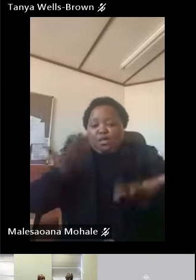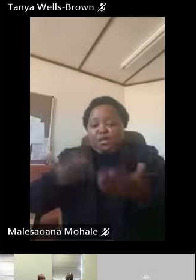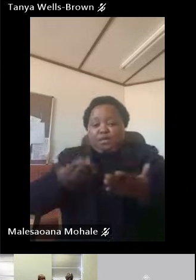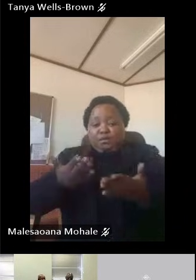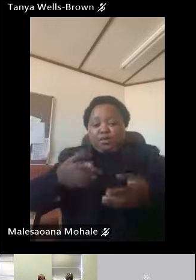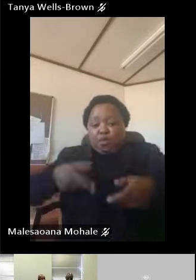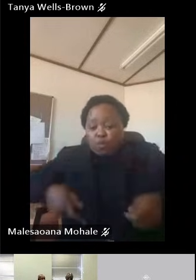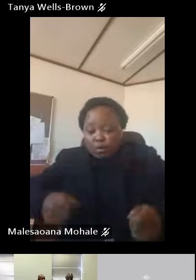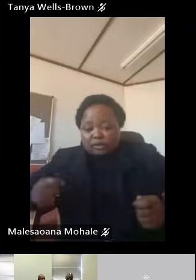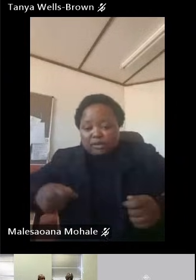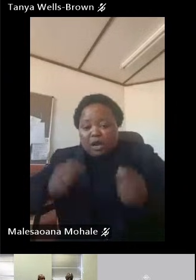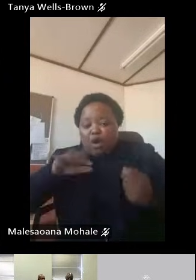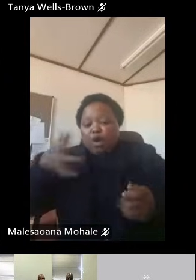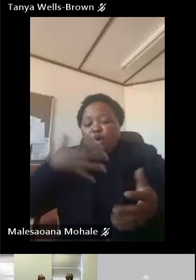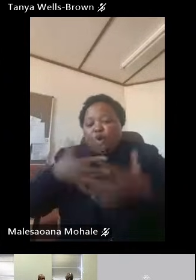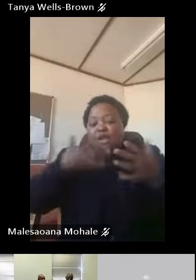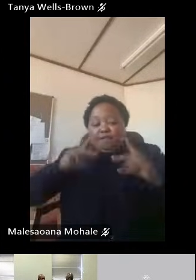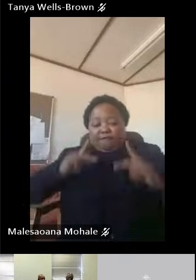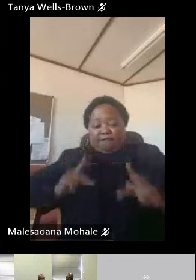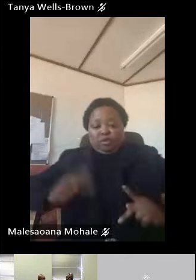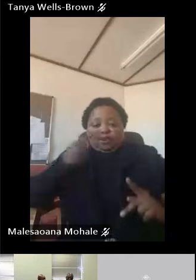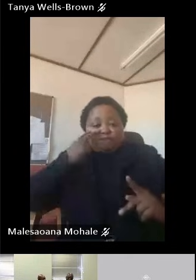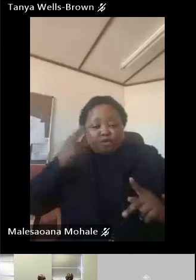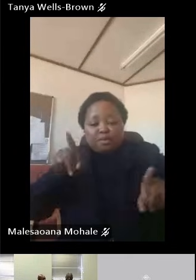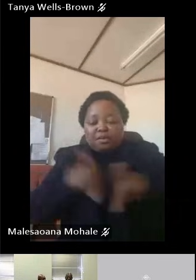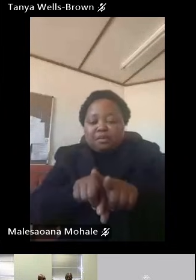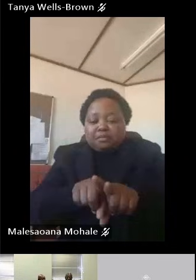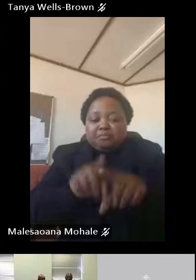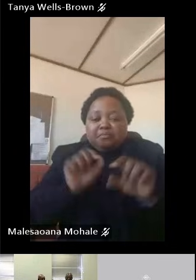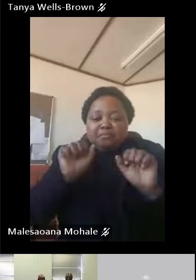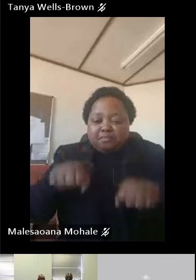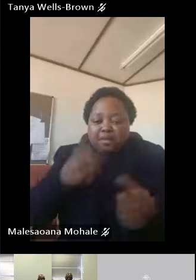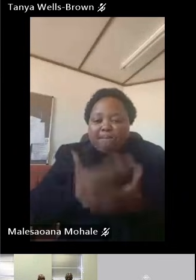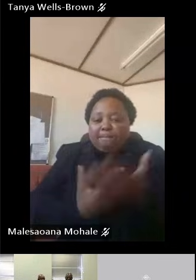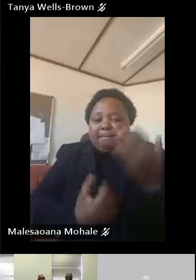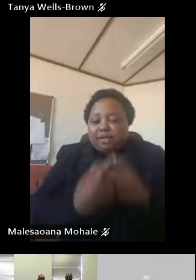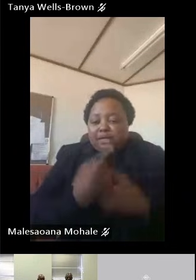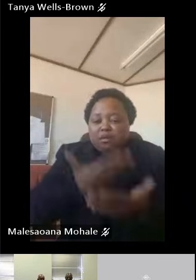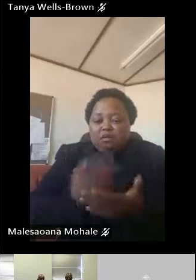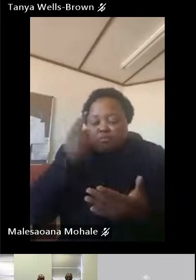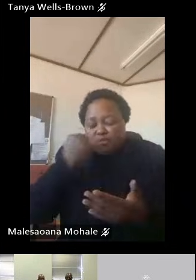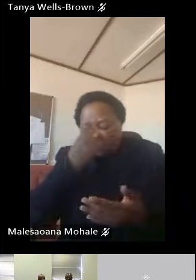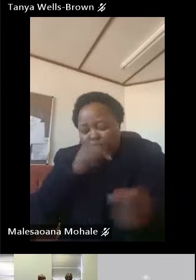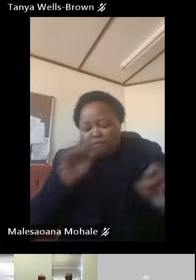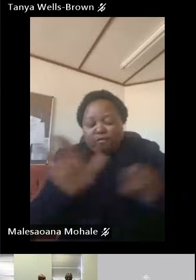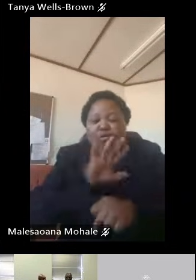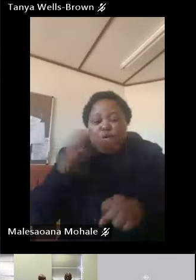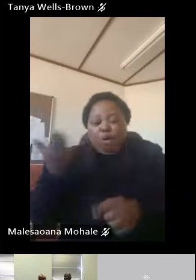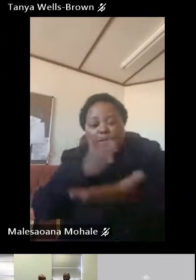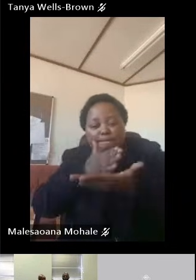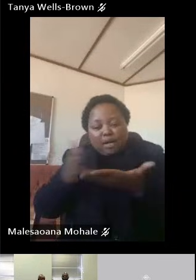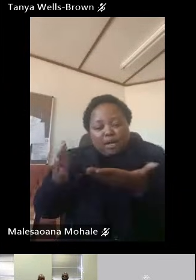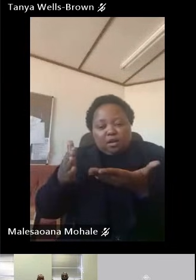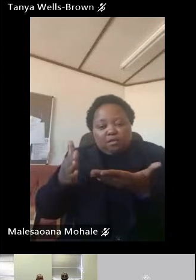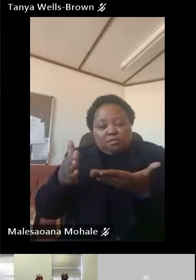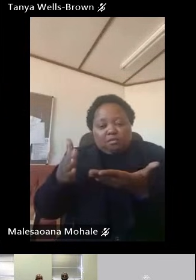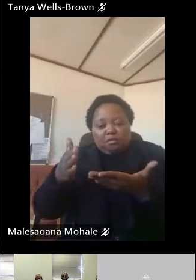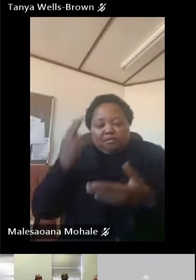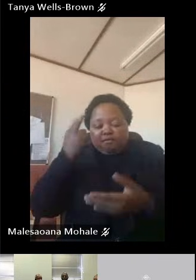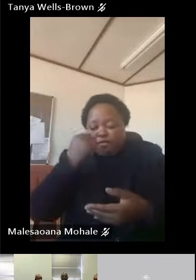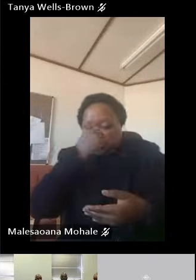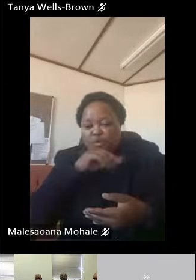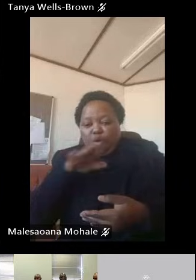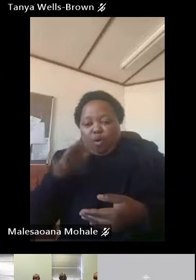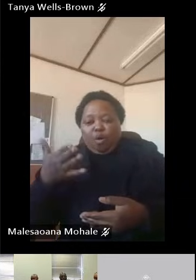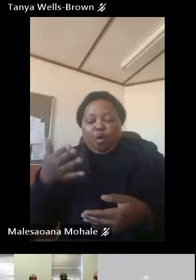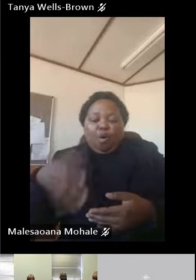part physically. Visual impairment a person can be totally blind or be partially blind or have tunnel vision or different kinds of